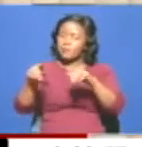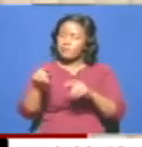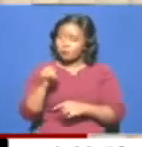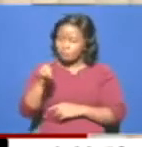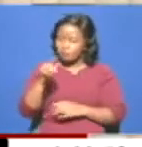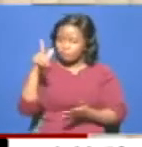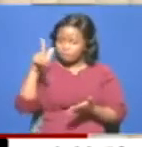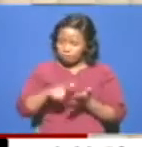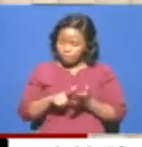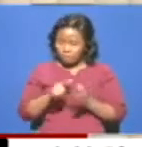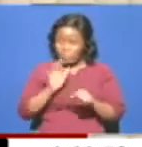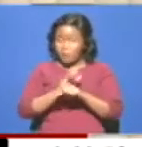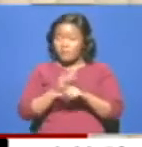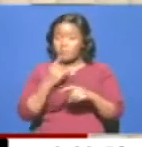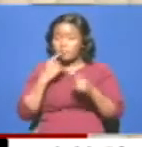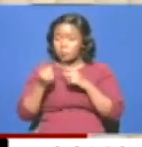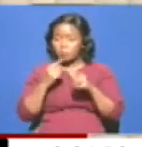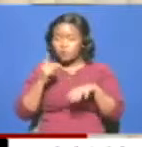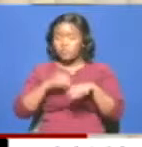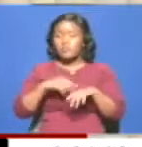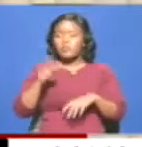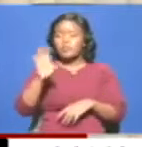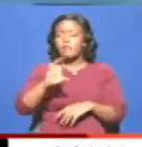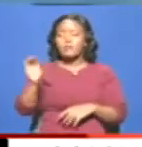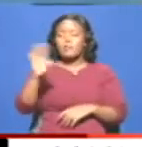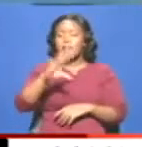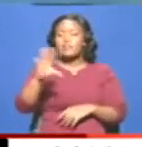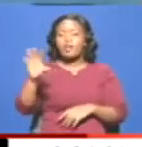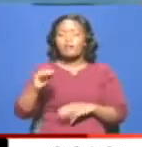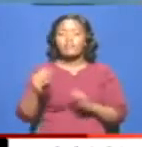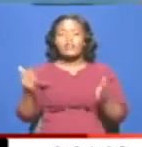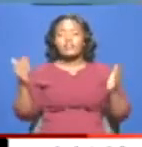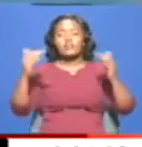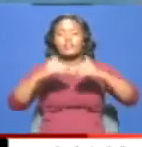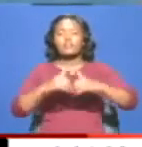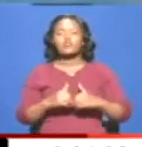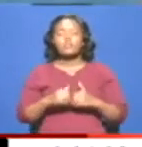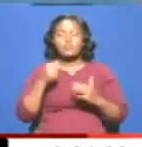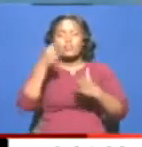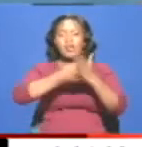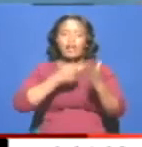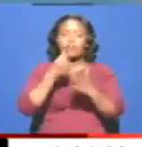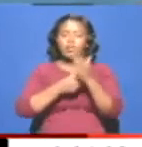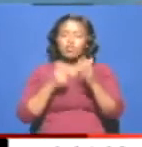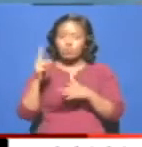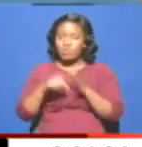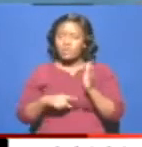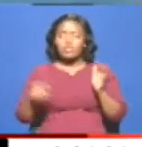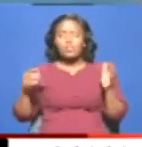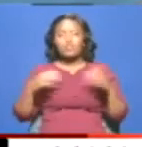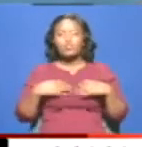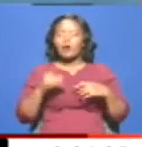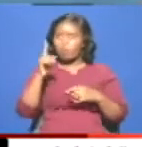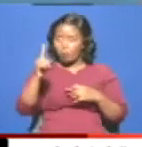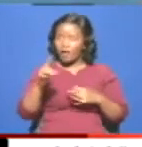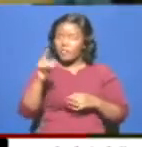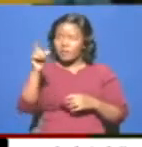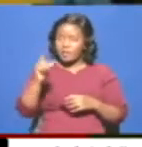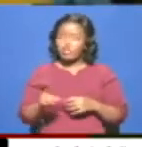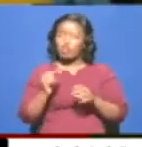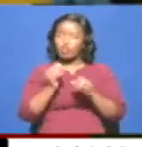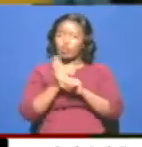spoke during the 8th East African Region Scientific Conference at the same time advocating for a common regional vaccine to ensure the region does not